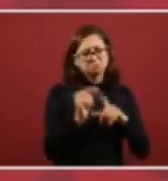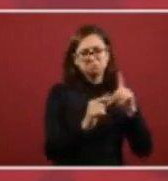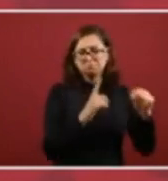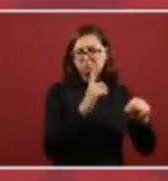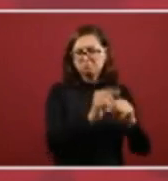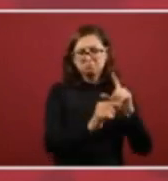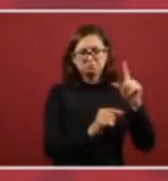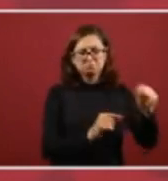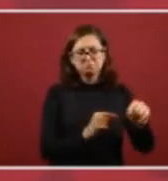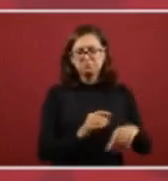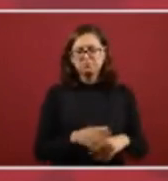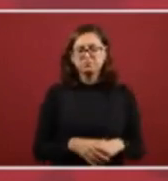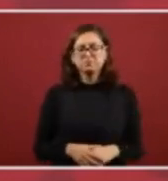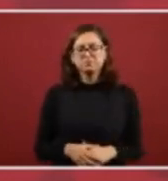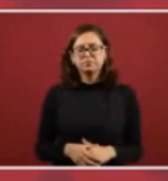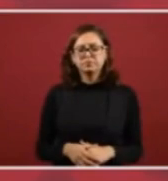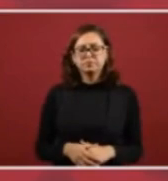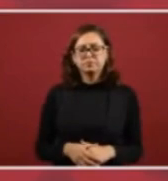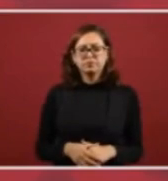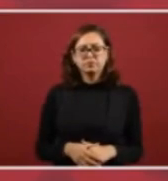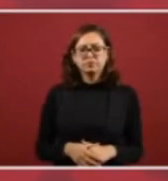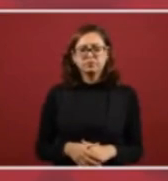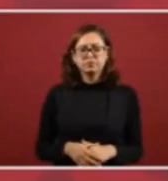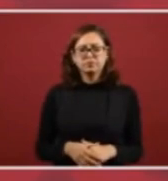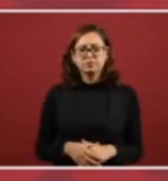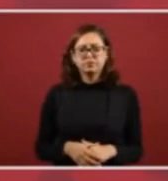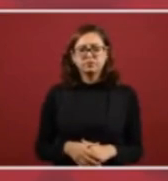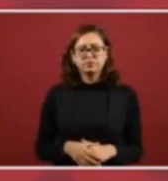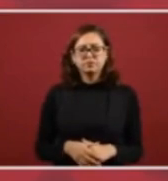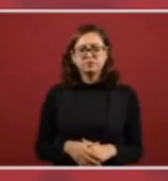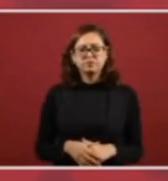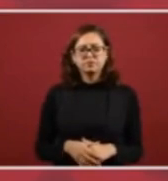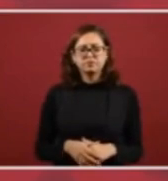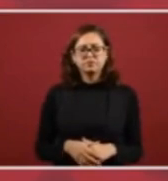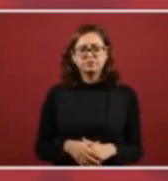and they've attended to our calls.